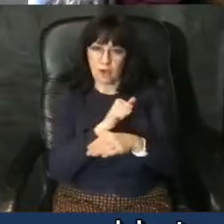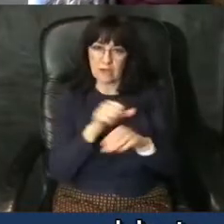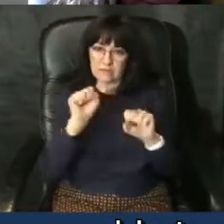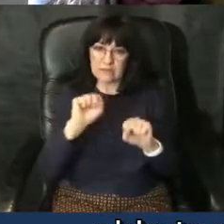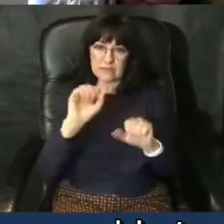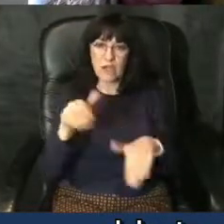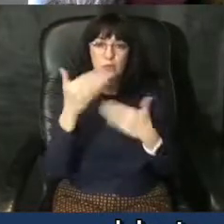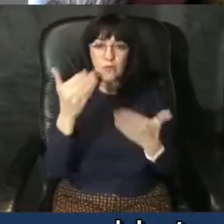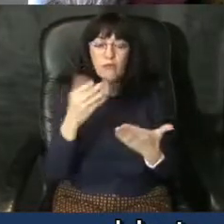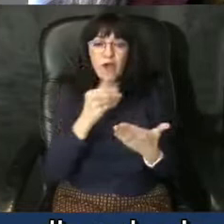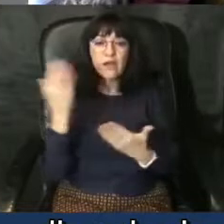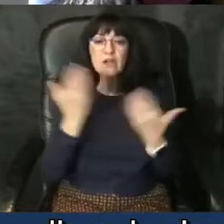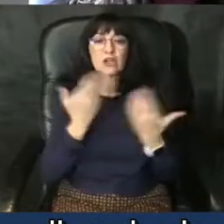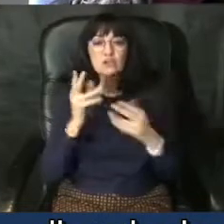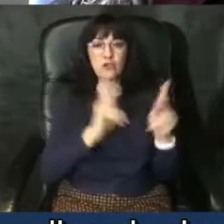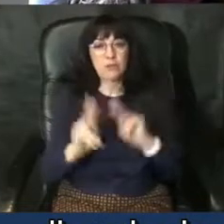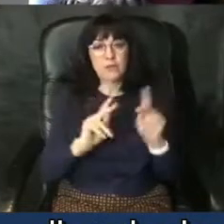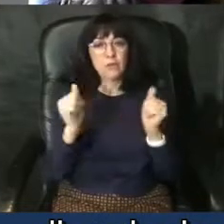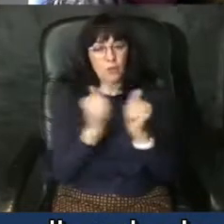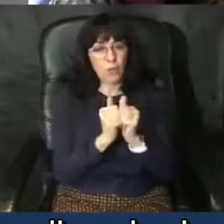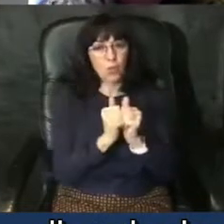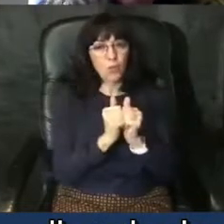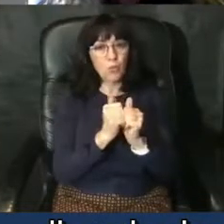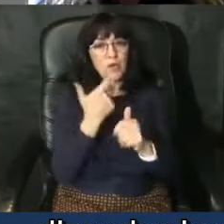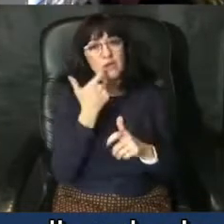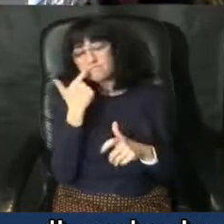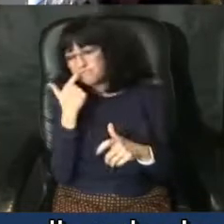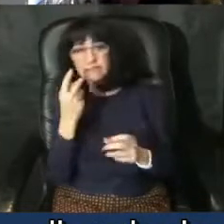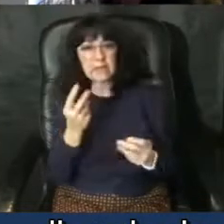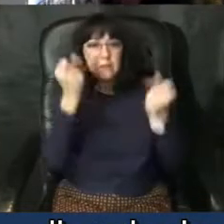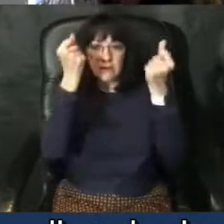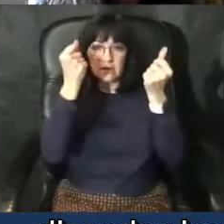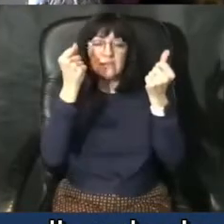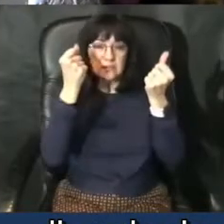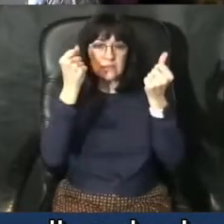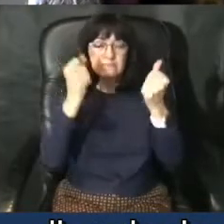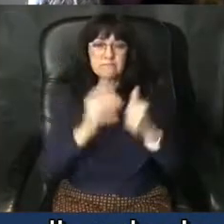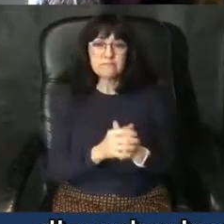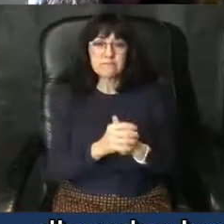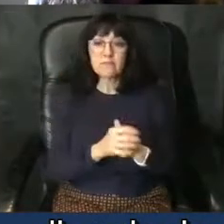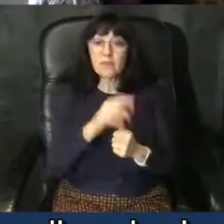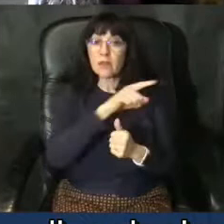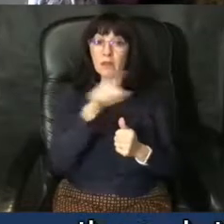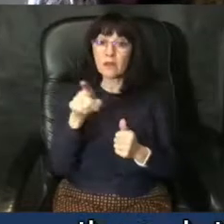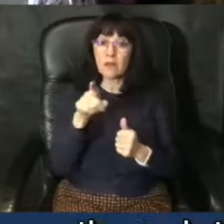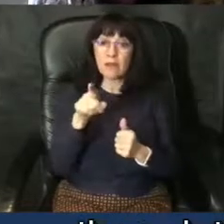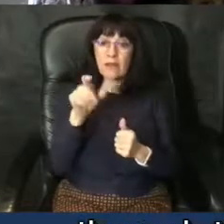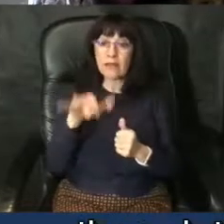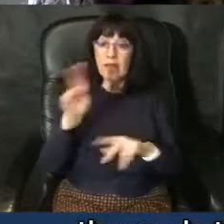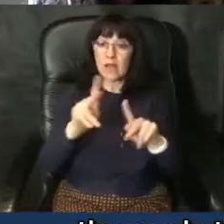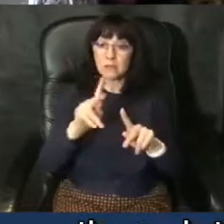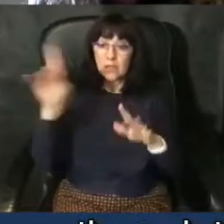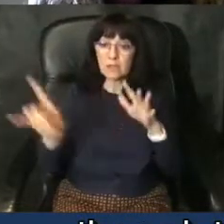serve Delawareans with a substance use disorder immediately. So no one was dropped, no one was falling through the